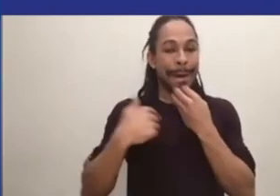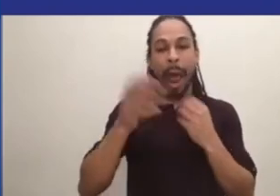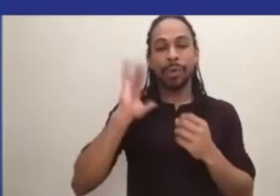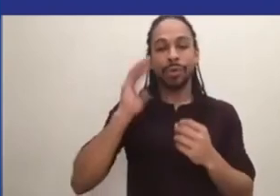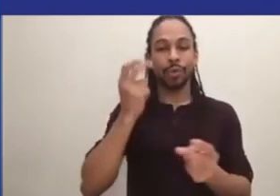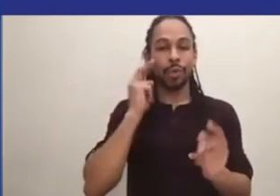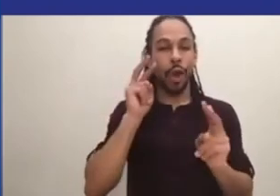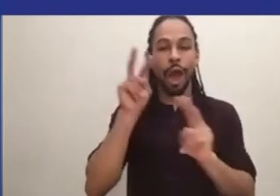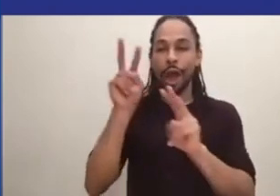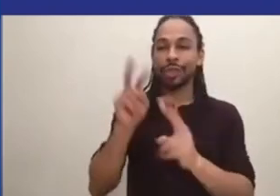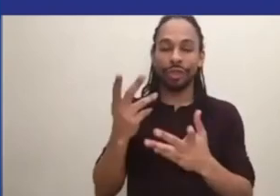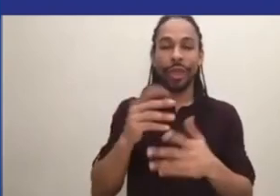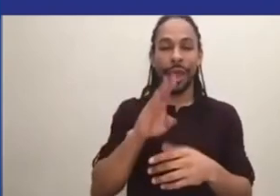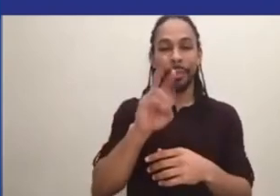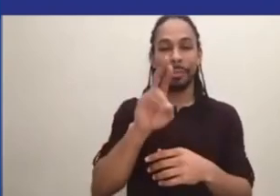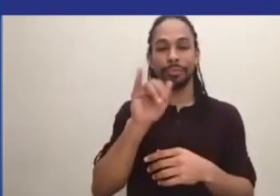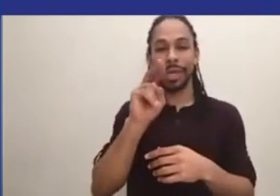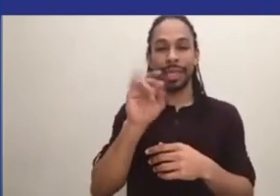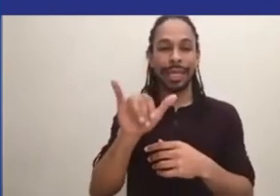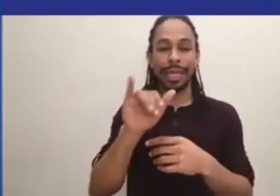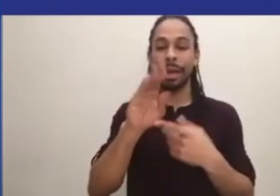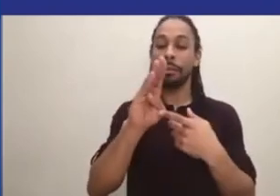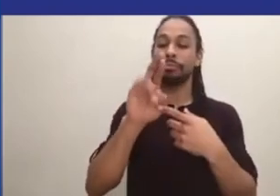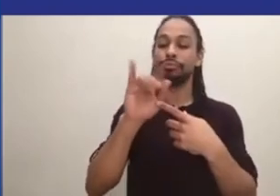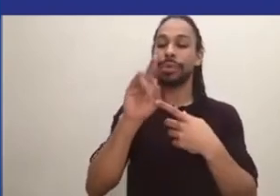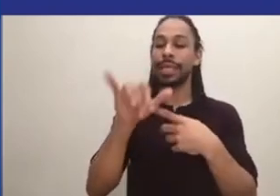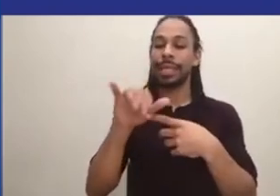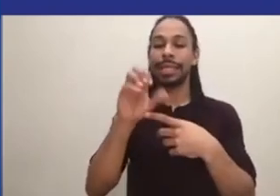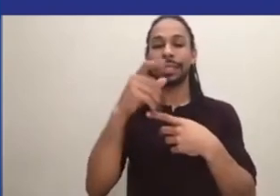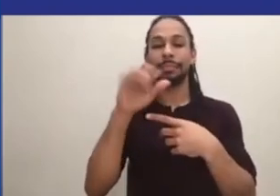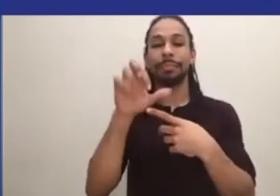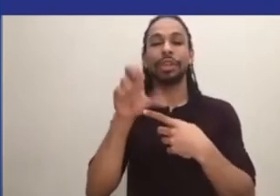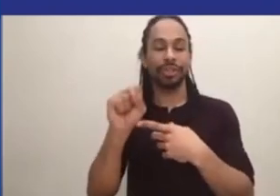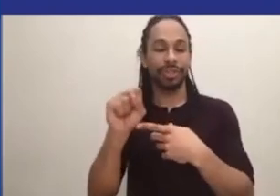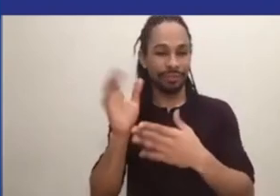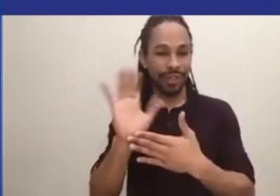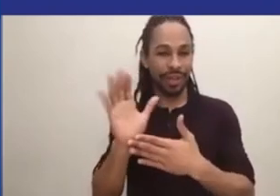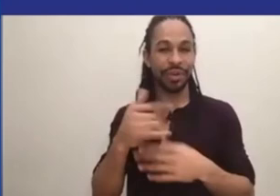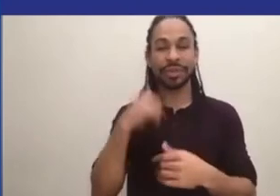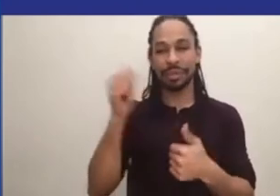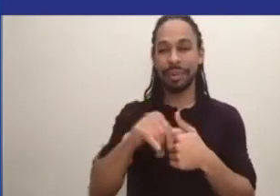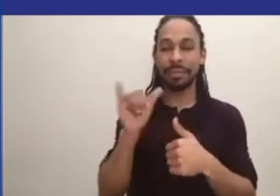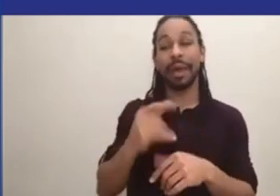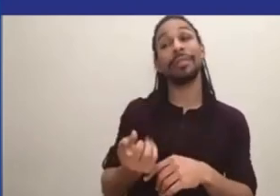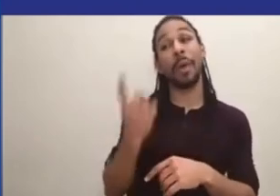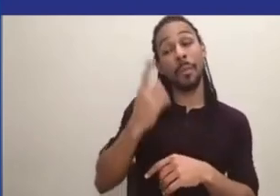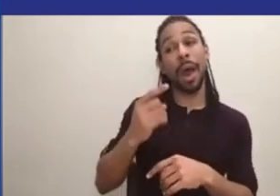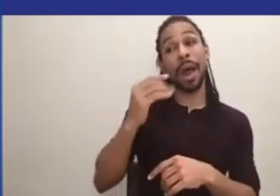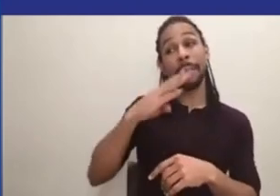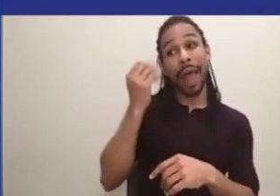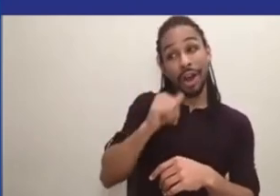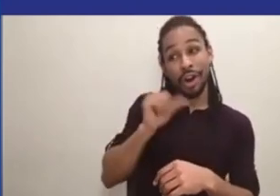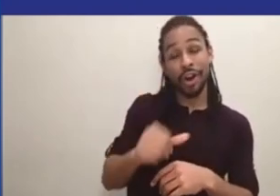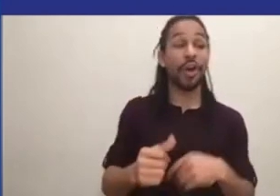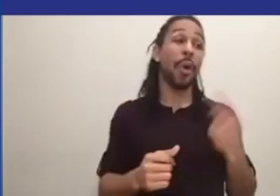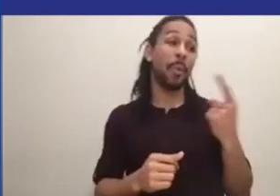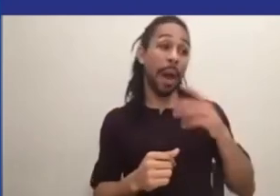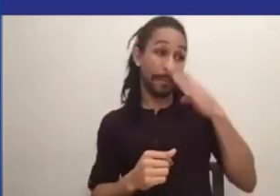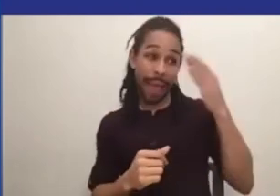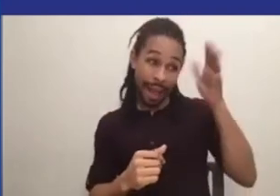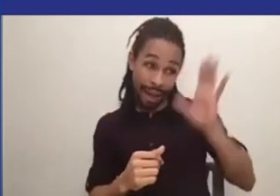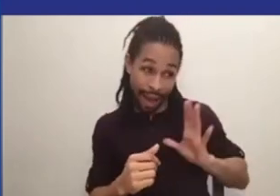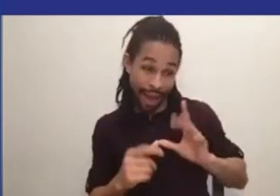videos and live performances, you know, it was the one black girl, the two, you know, the one black guy, you know.